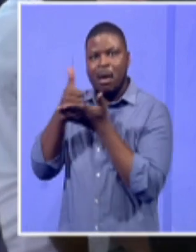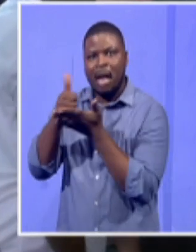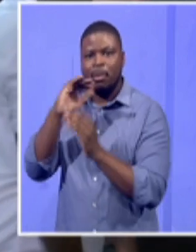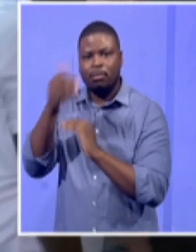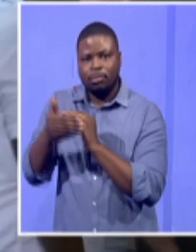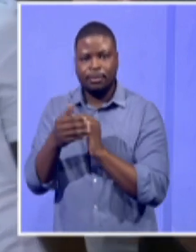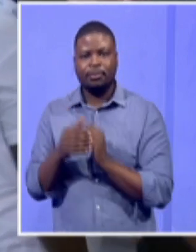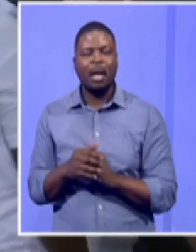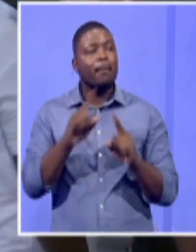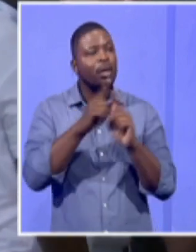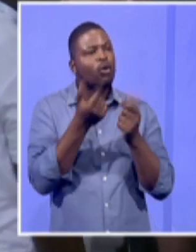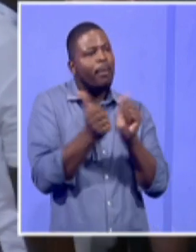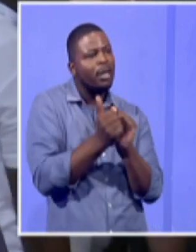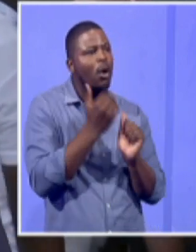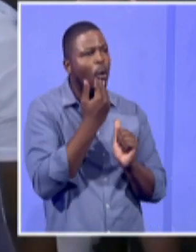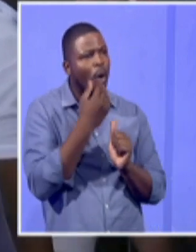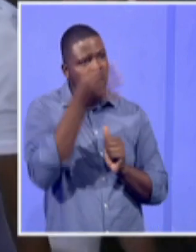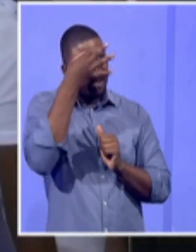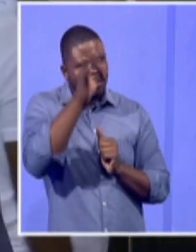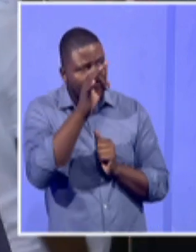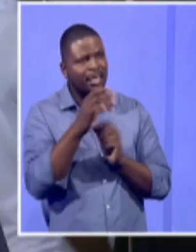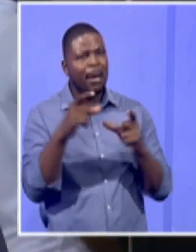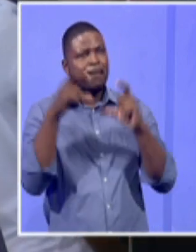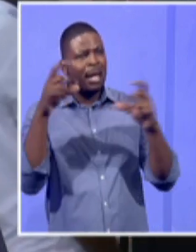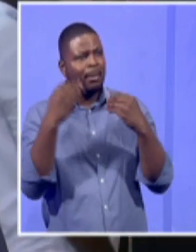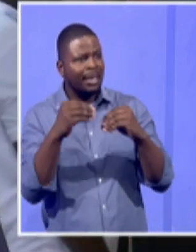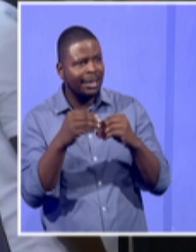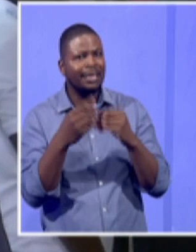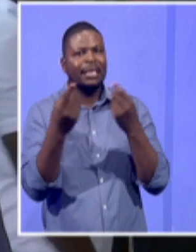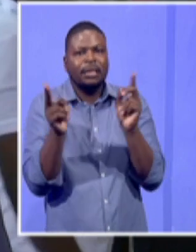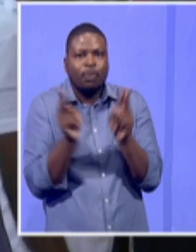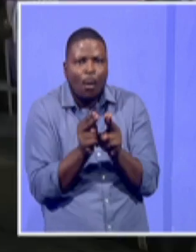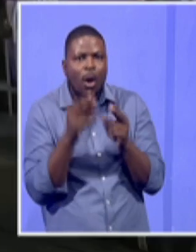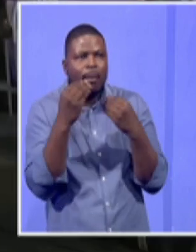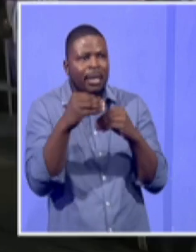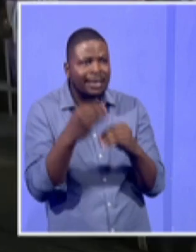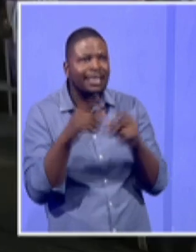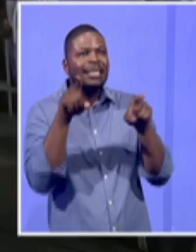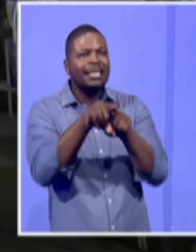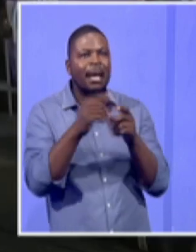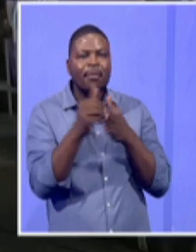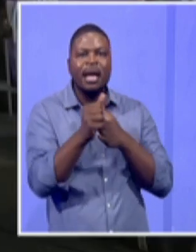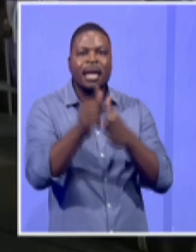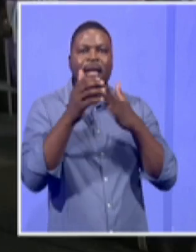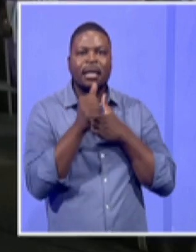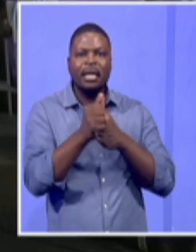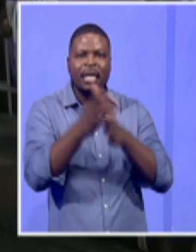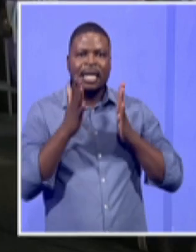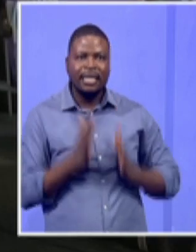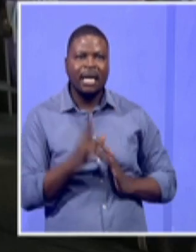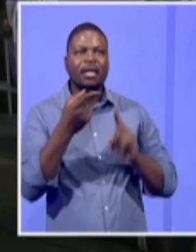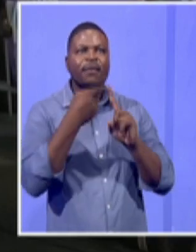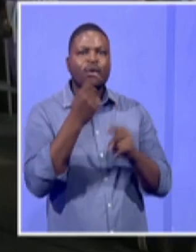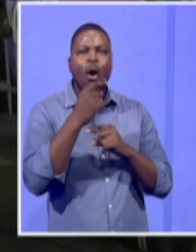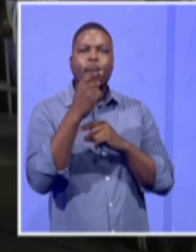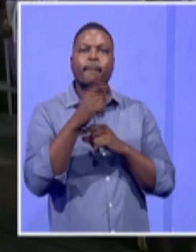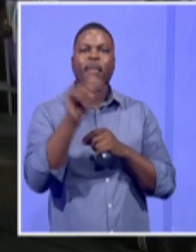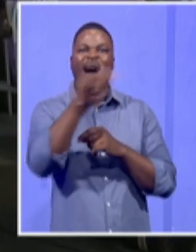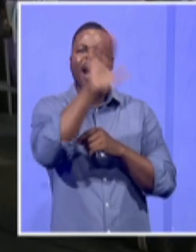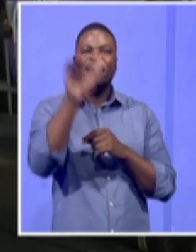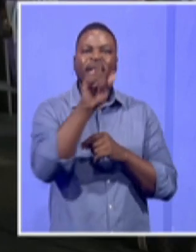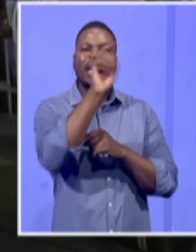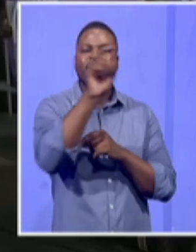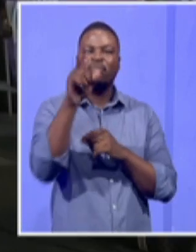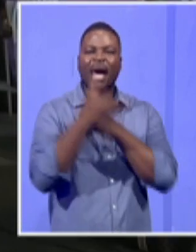got big businesses, you've got small businesses, you've got leaders from across the continent as well coming together to discuss tech